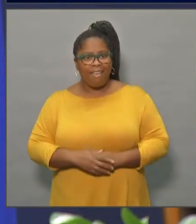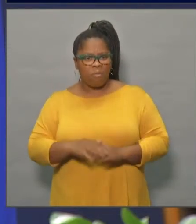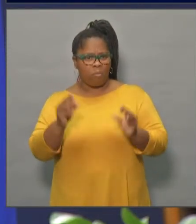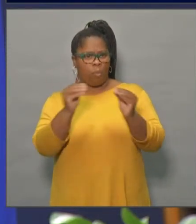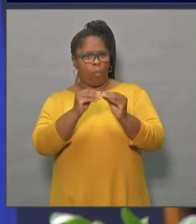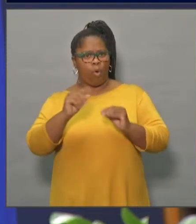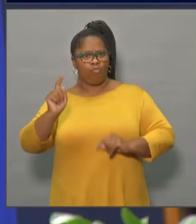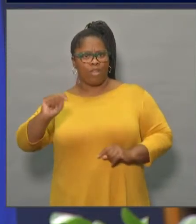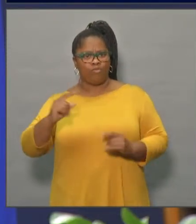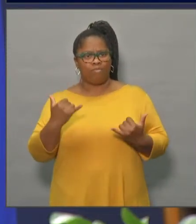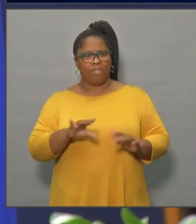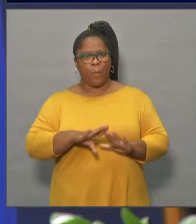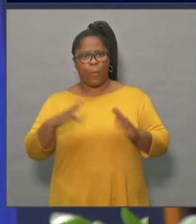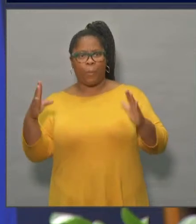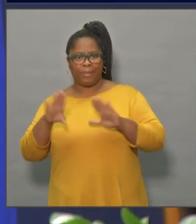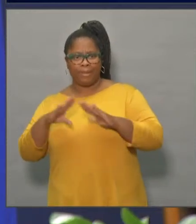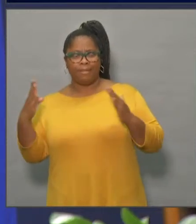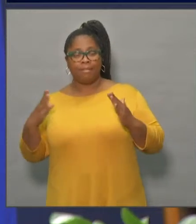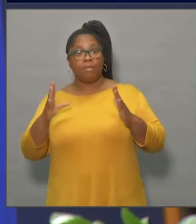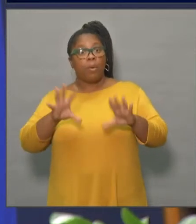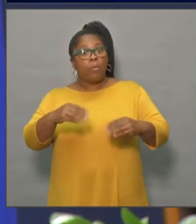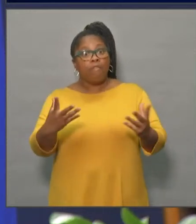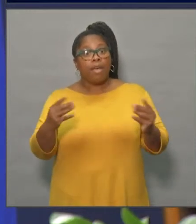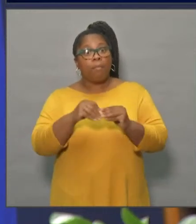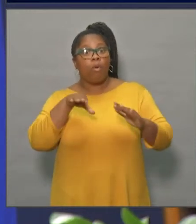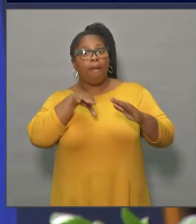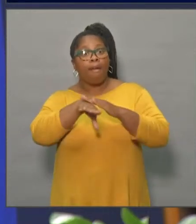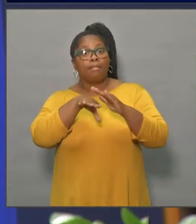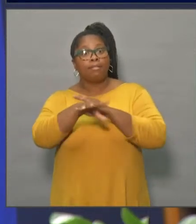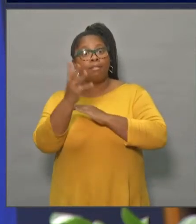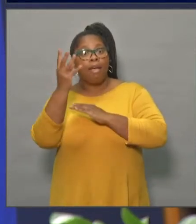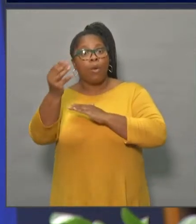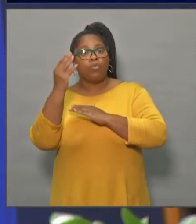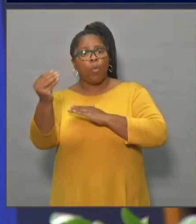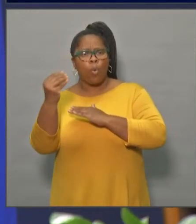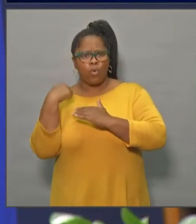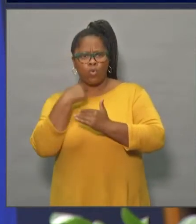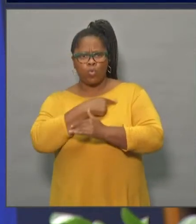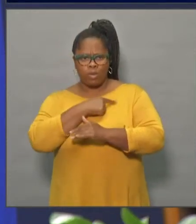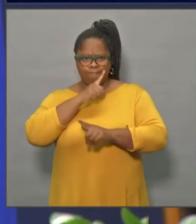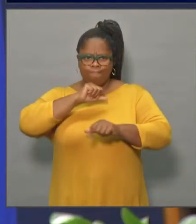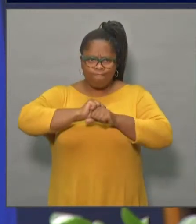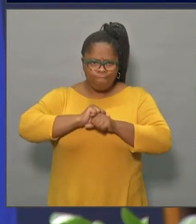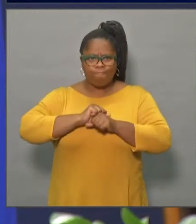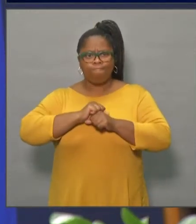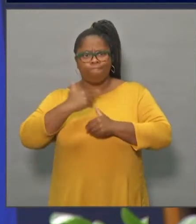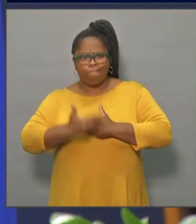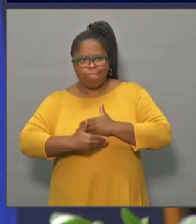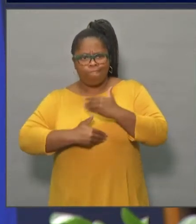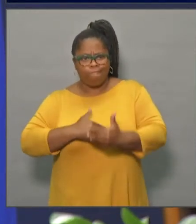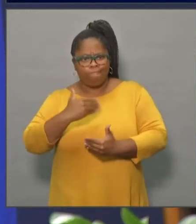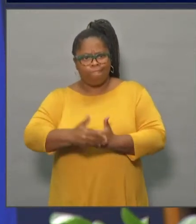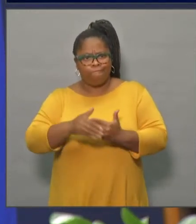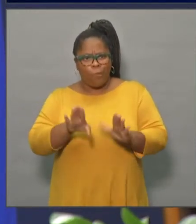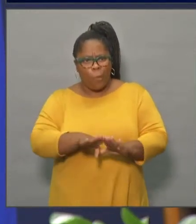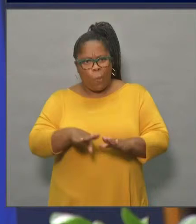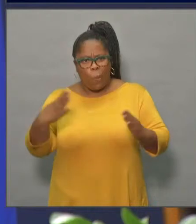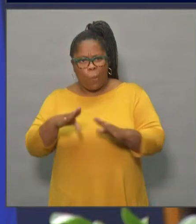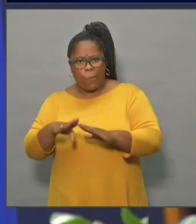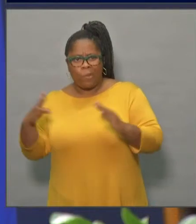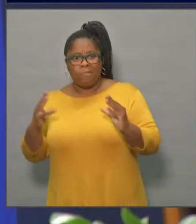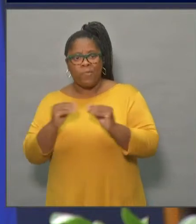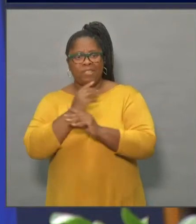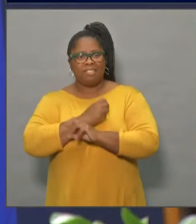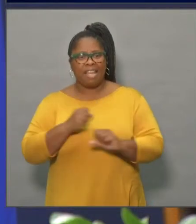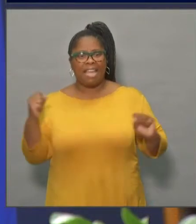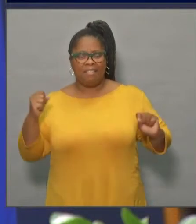more access to the outdoors, we're taking meaningful steps to slowly bring our community back together safely after we have spent so much